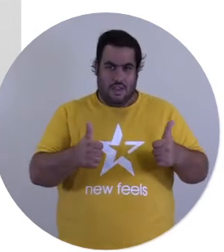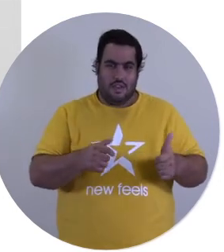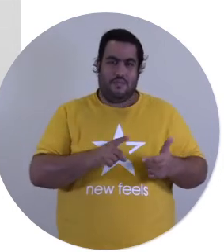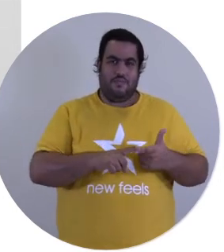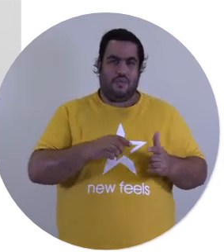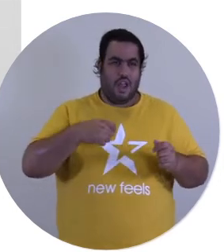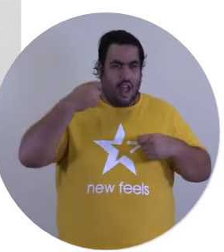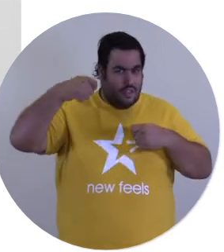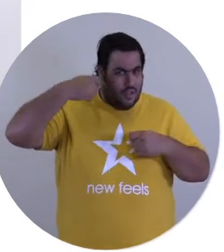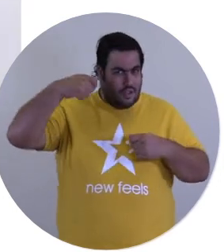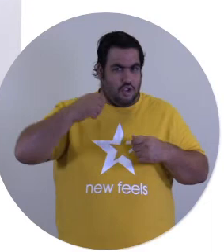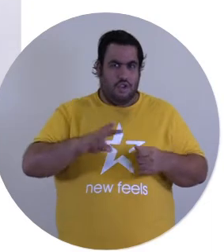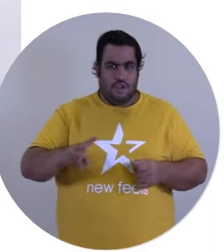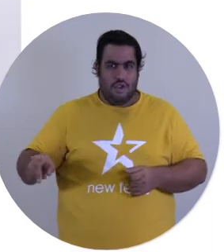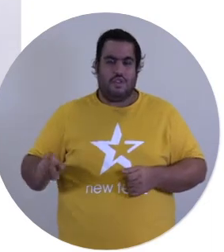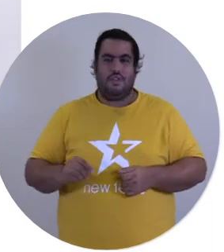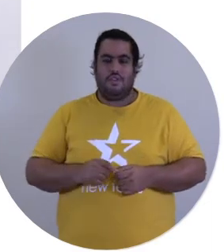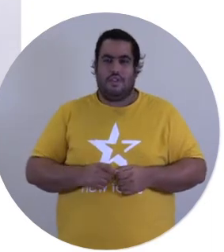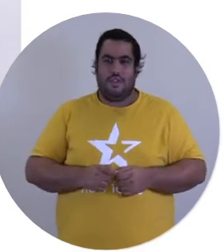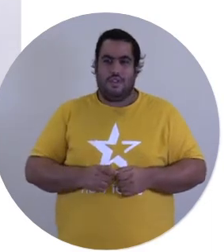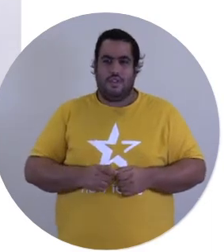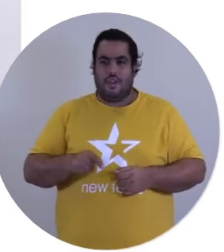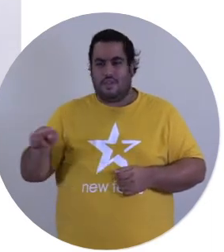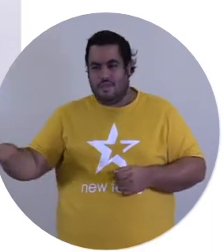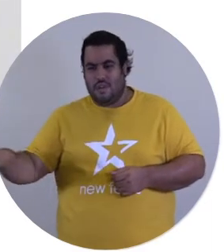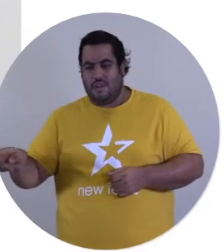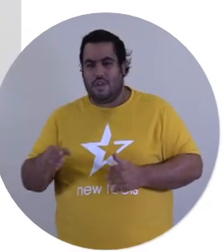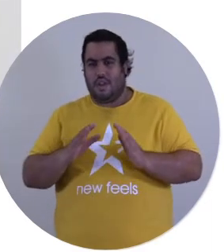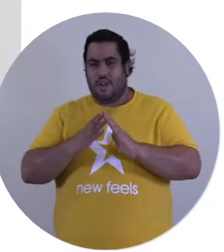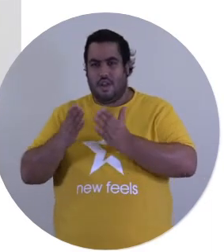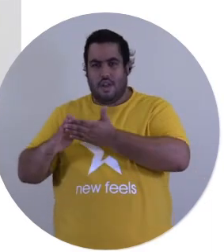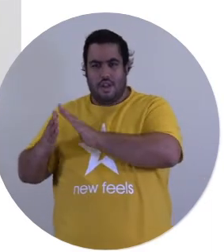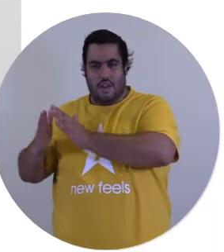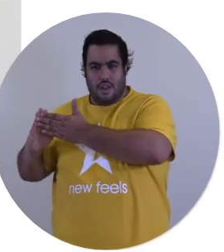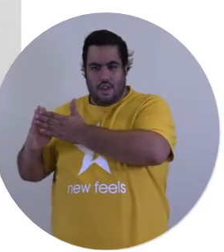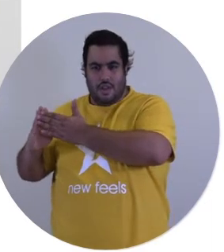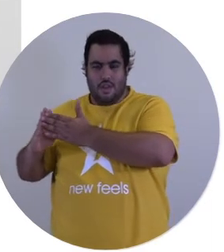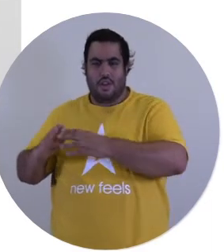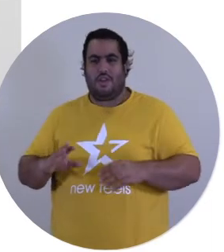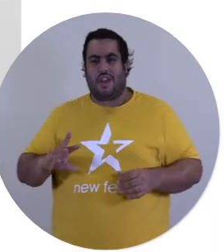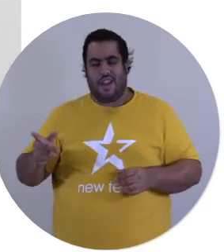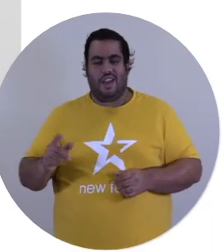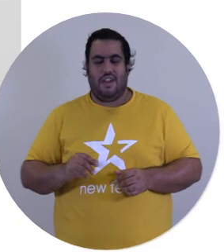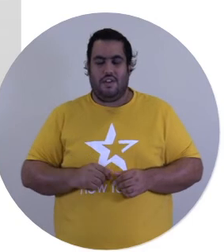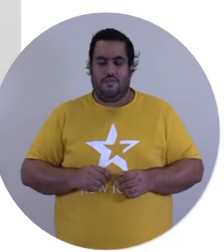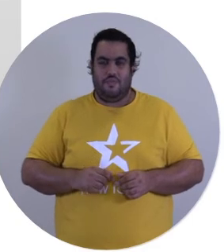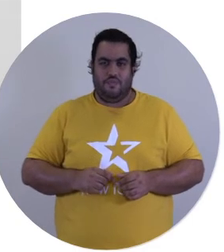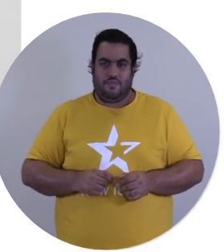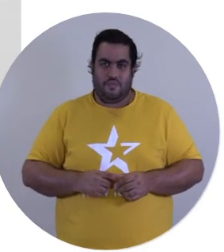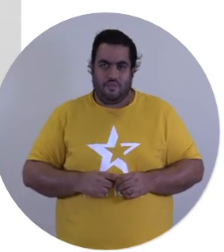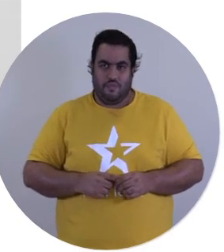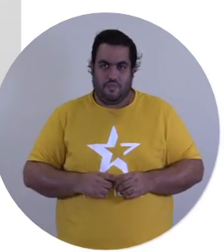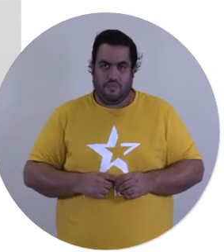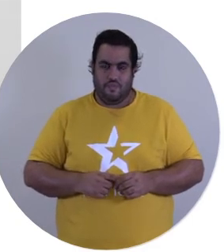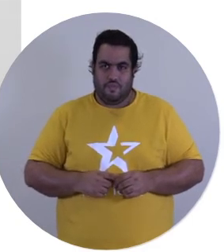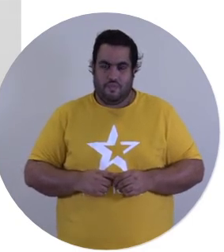opportunities. Let's put them in full, meaningful sentences. What are the advantages and disadvantages of